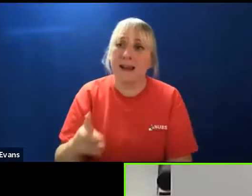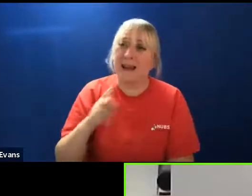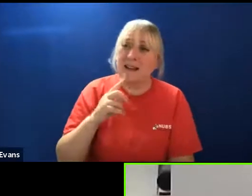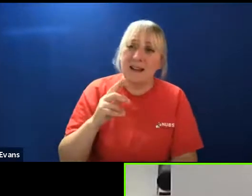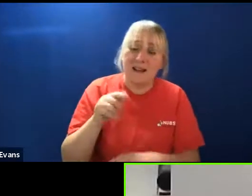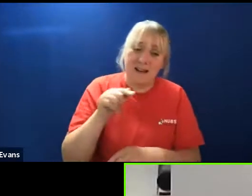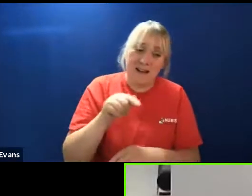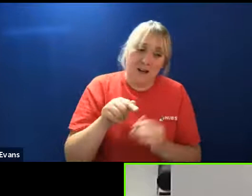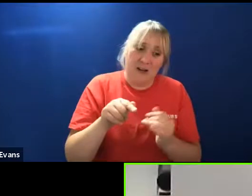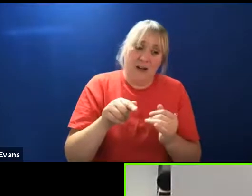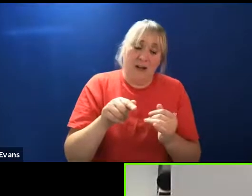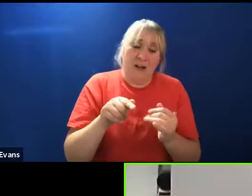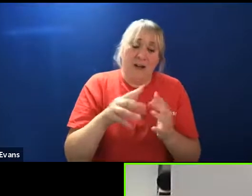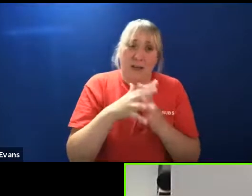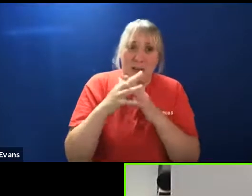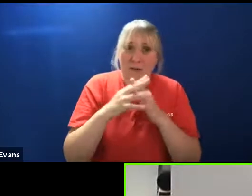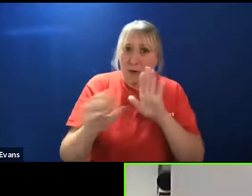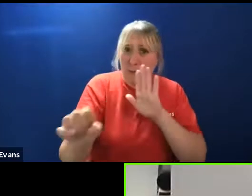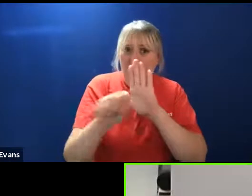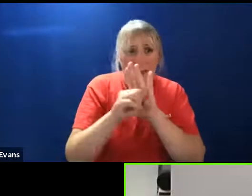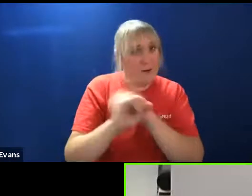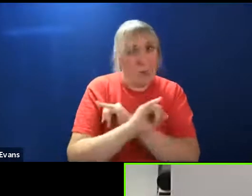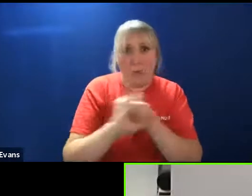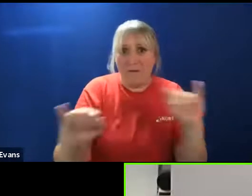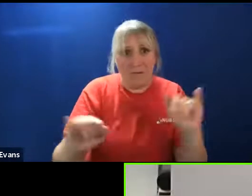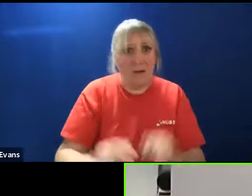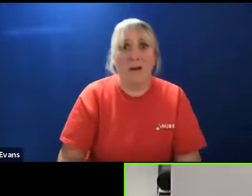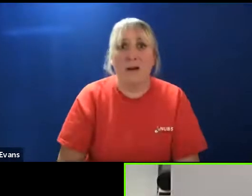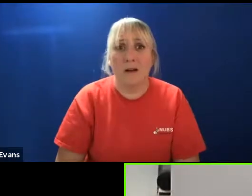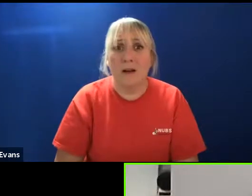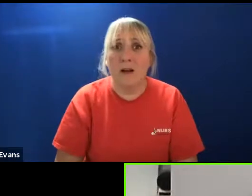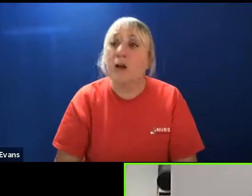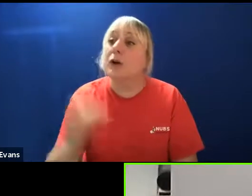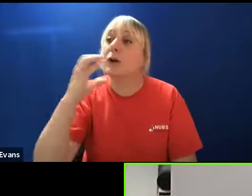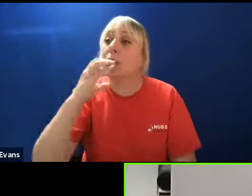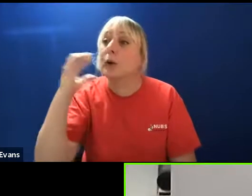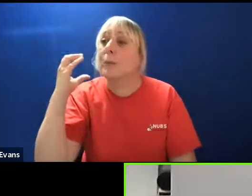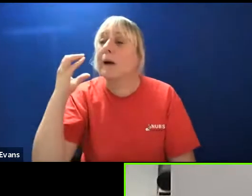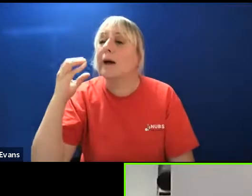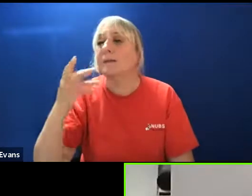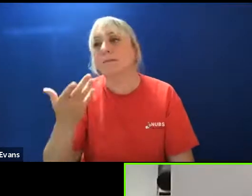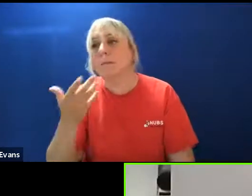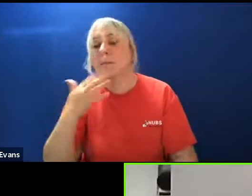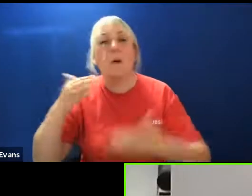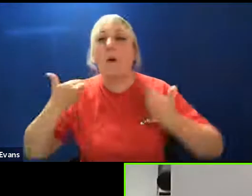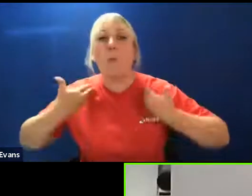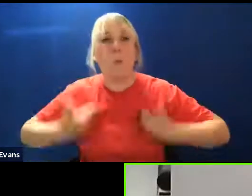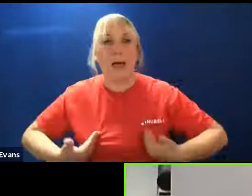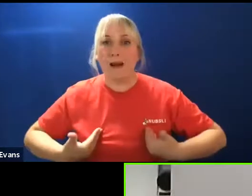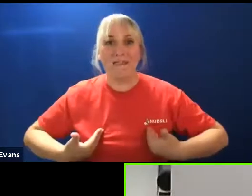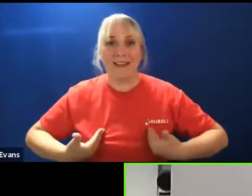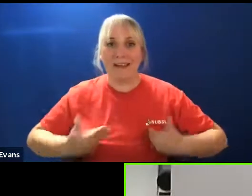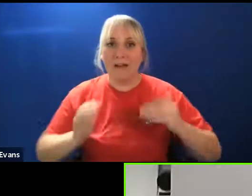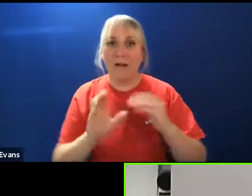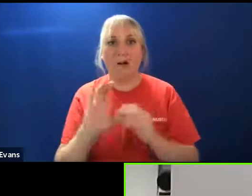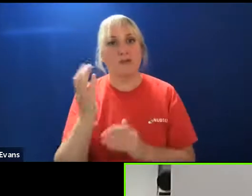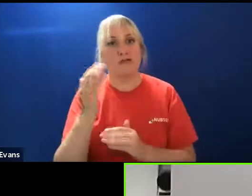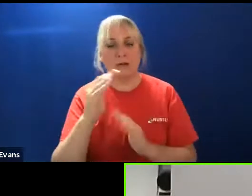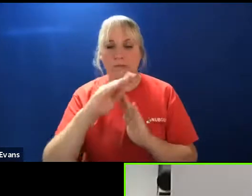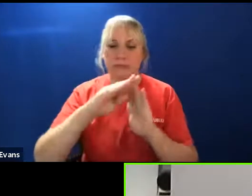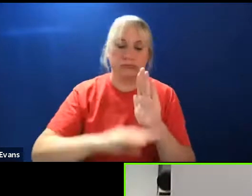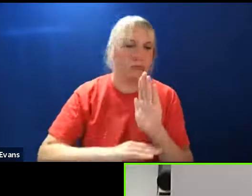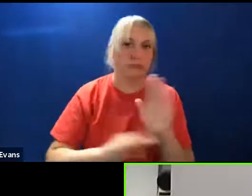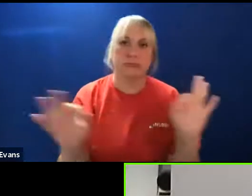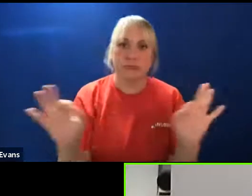blockade. But what Cuba might lack in terms of wealth, it more than makes up for it in its commitment to humanity and